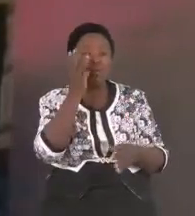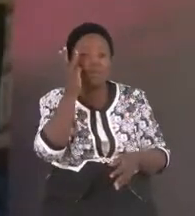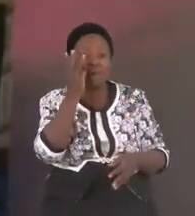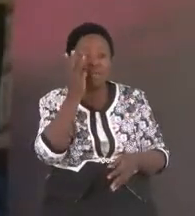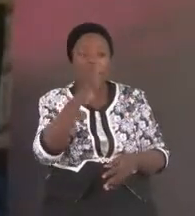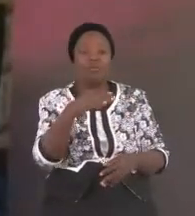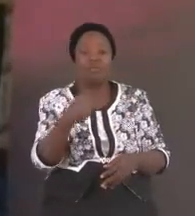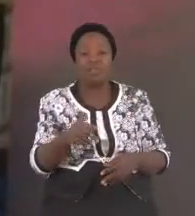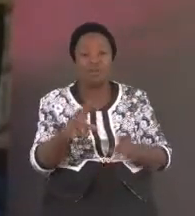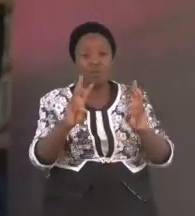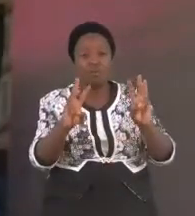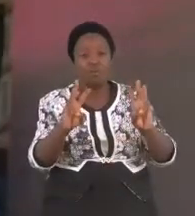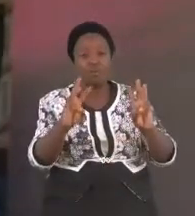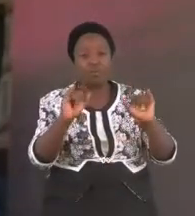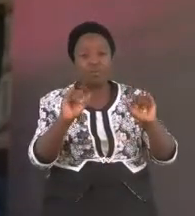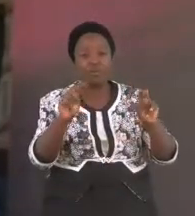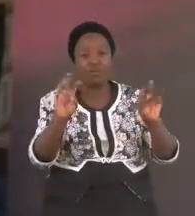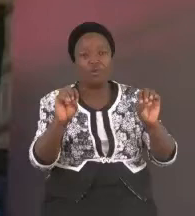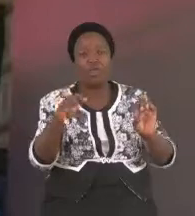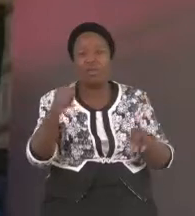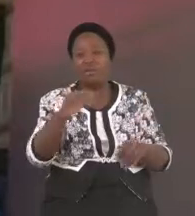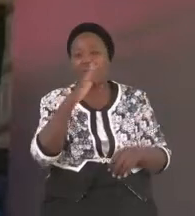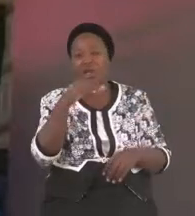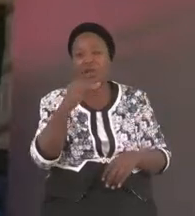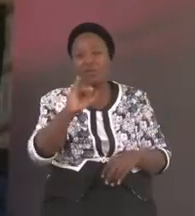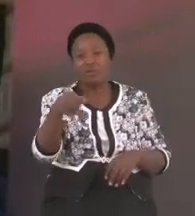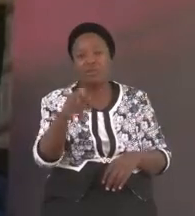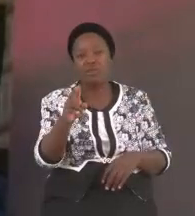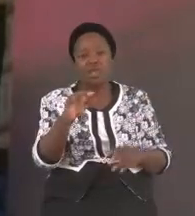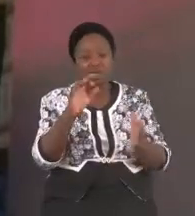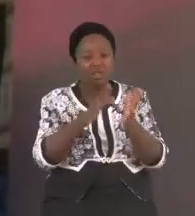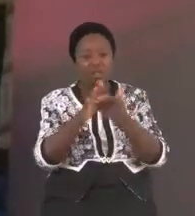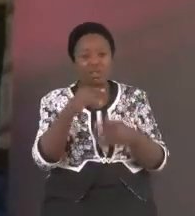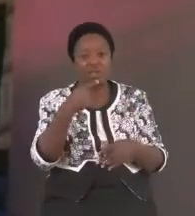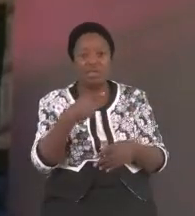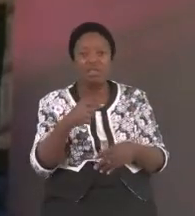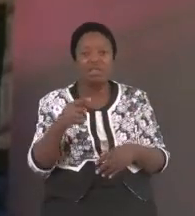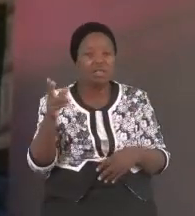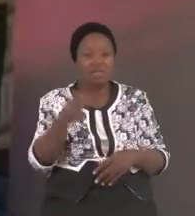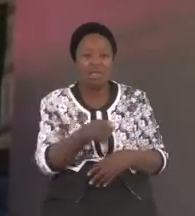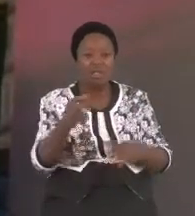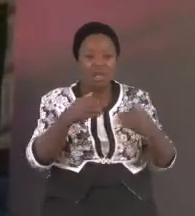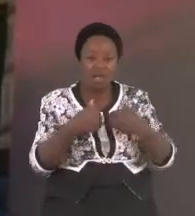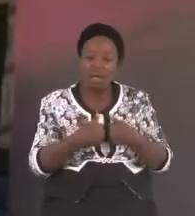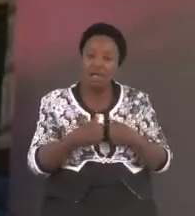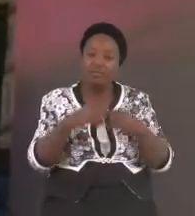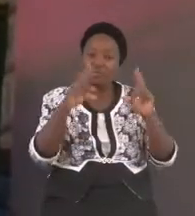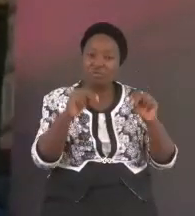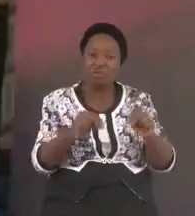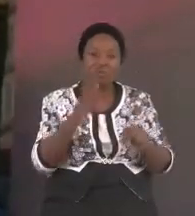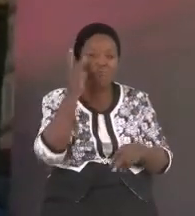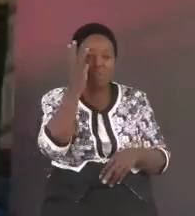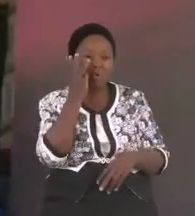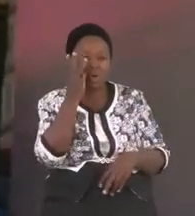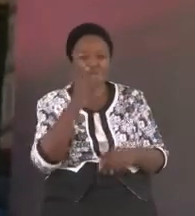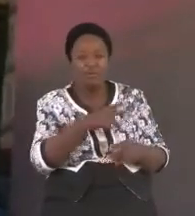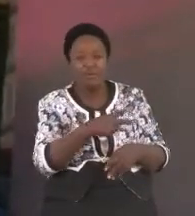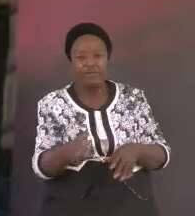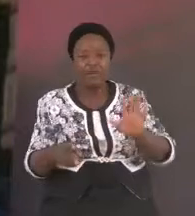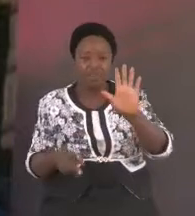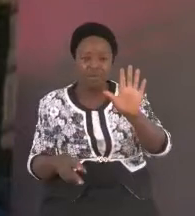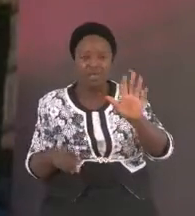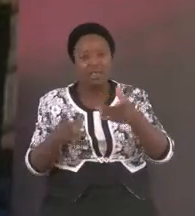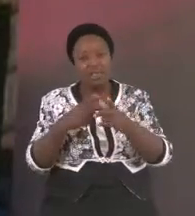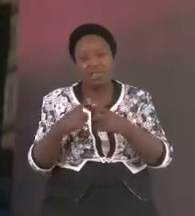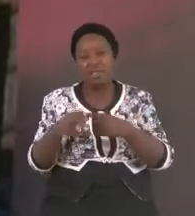him, they have no wine." Look at verse 5. In verse 5, his mother says unto